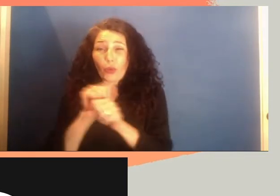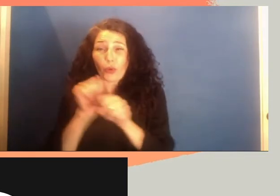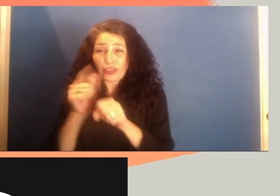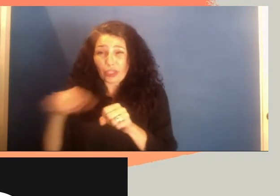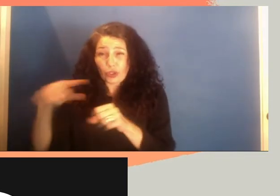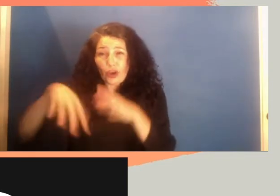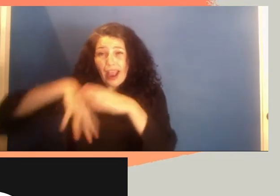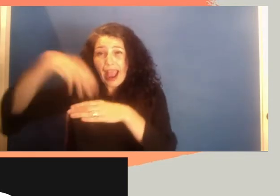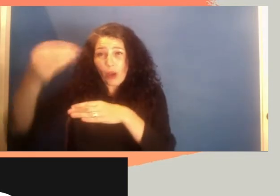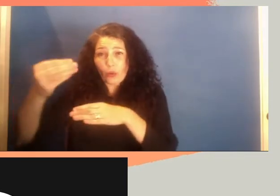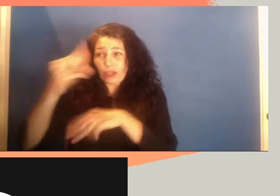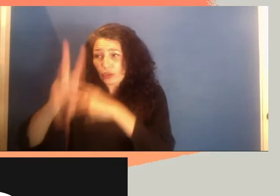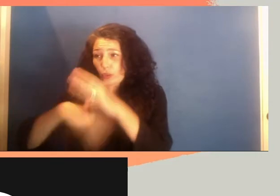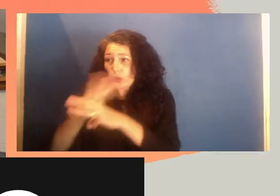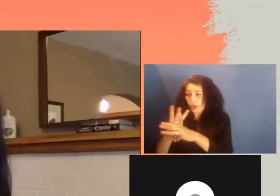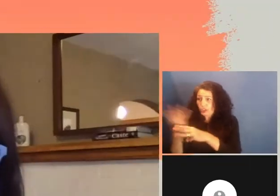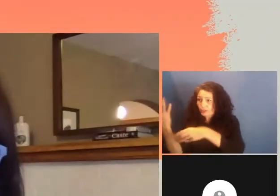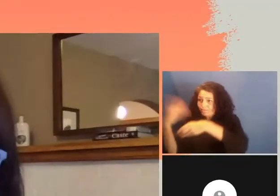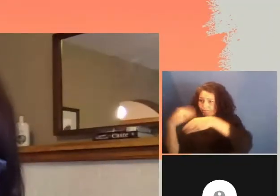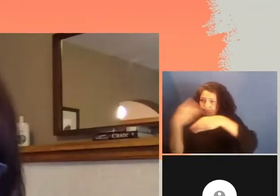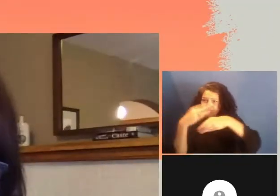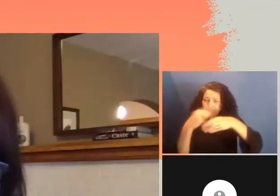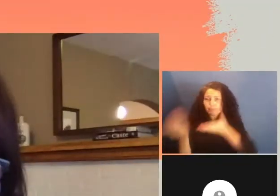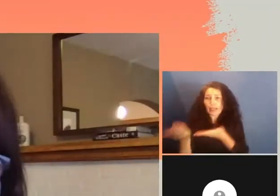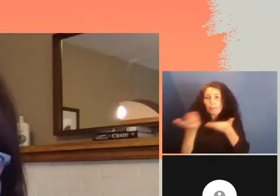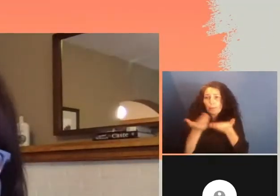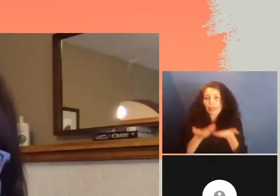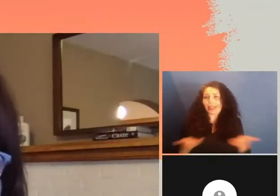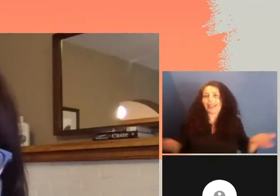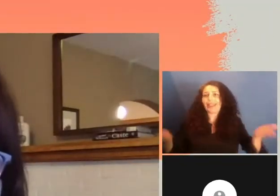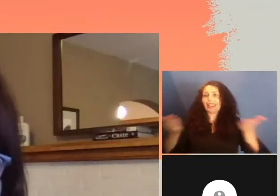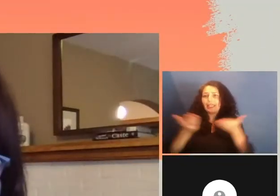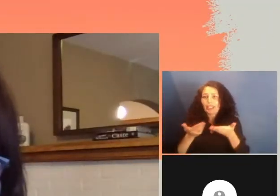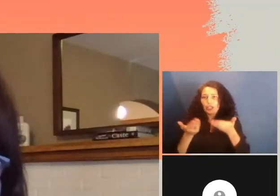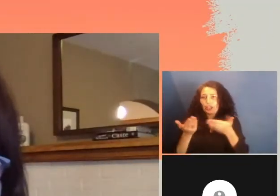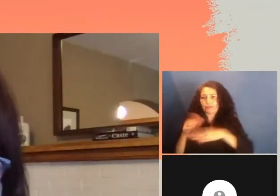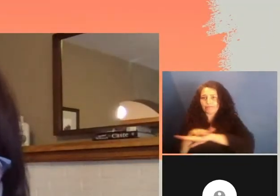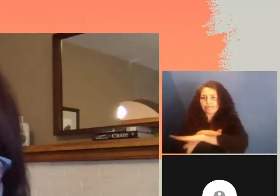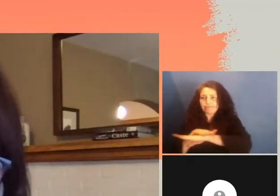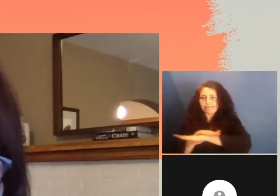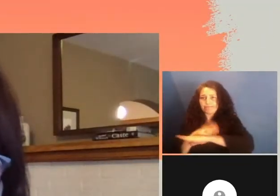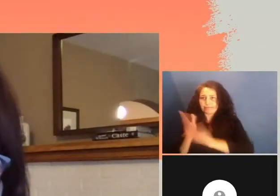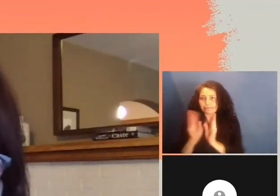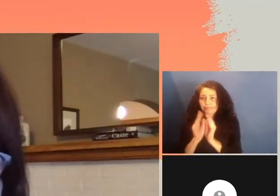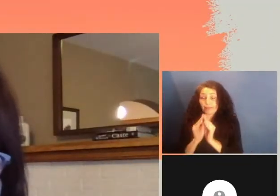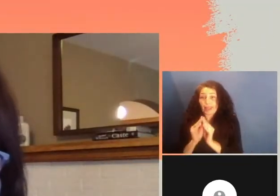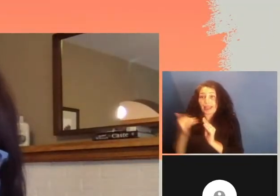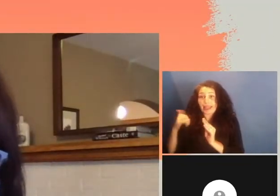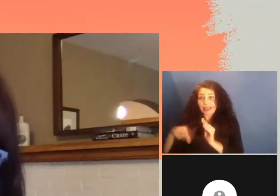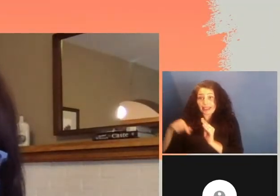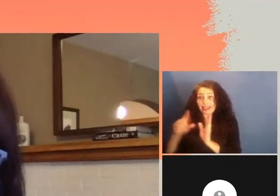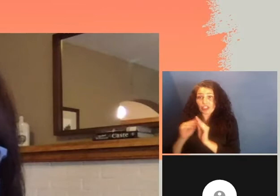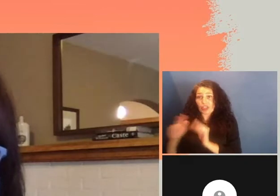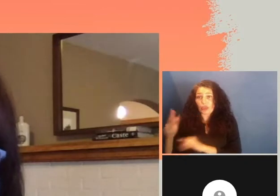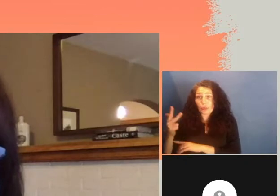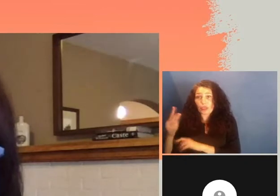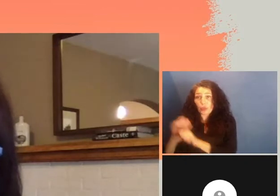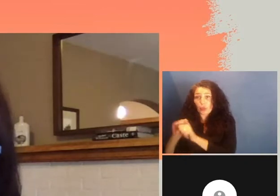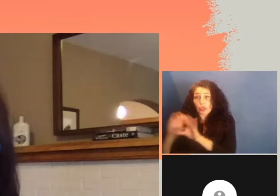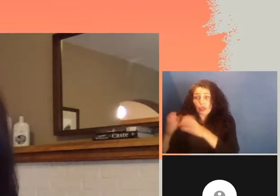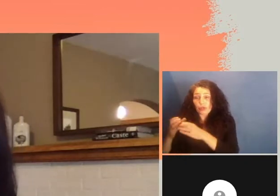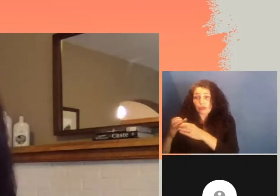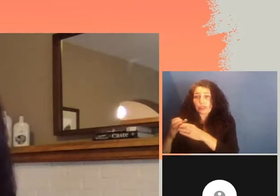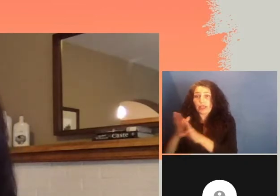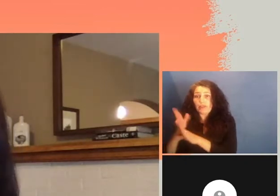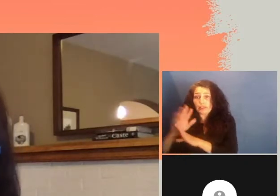you're bringing with you into this space. This session, 3 working groups behind the scenes of field accountability and